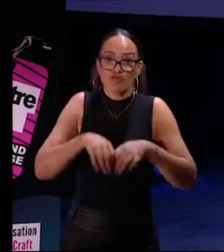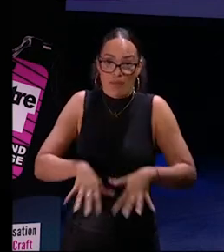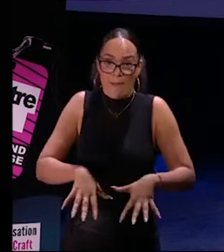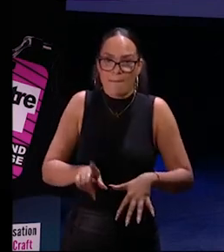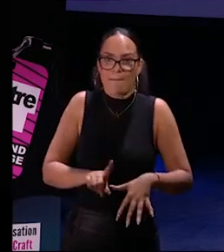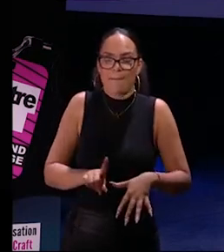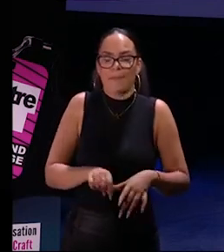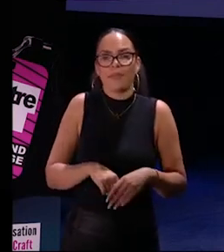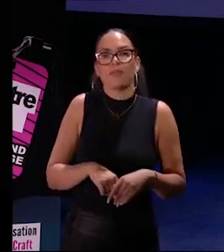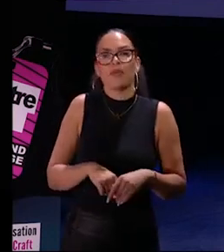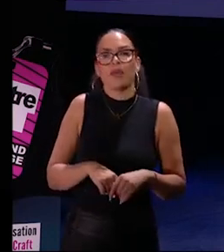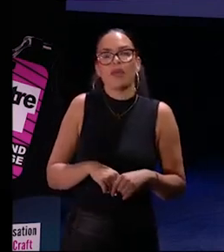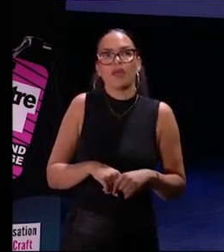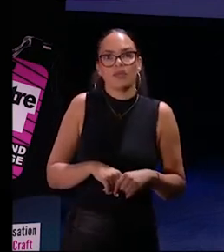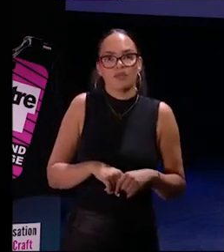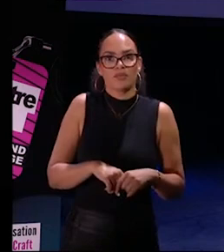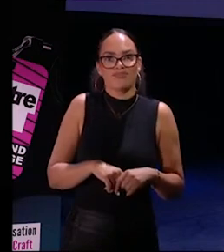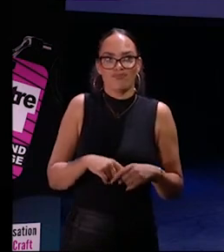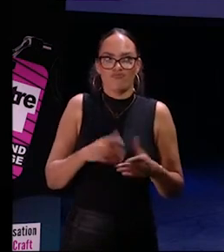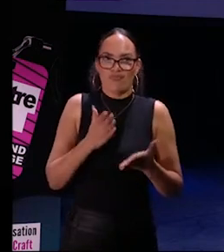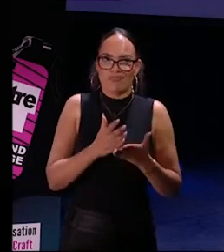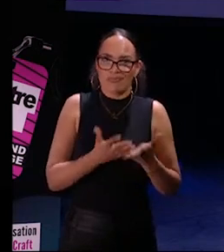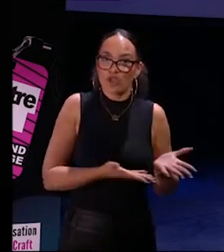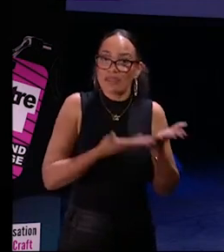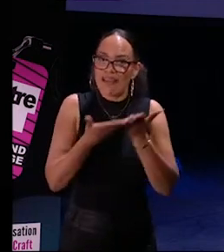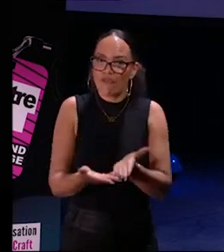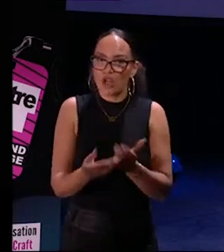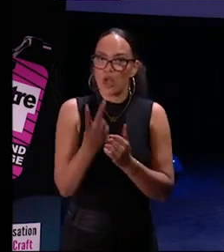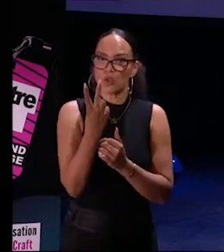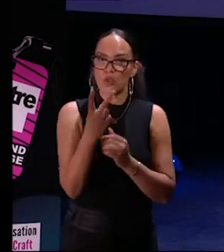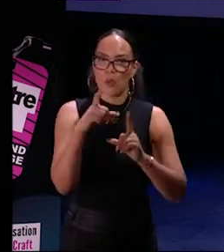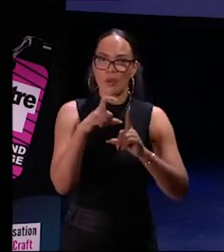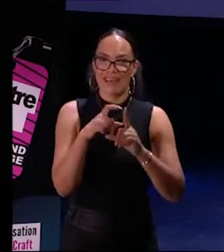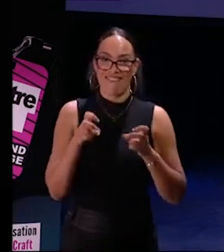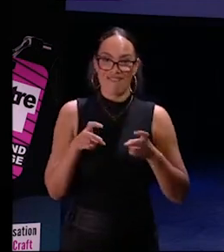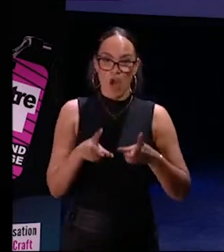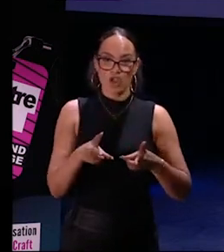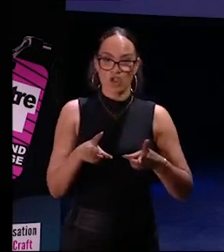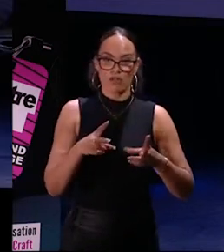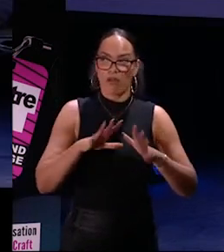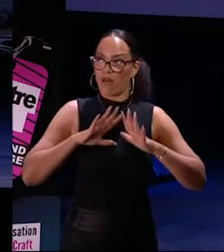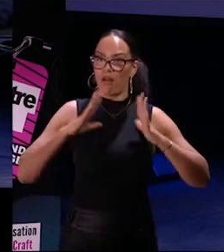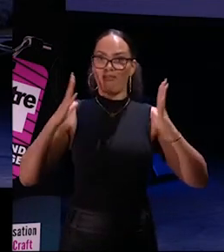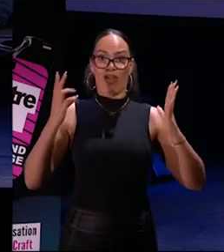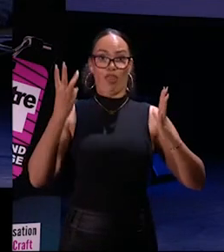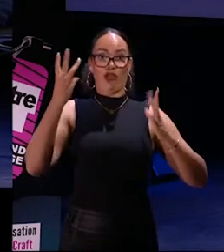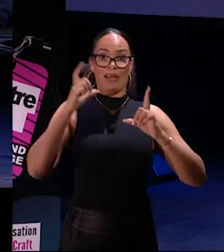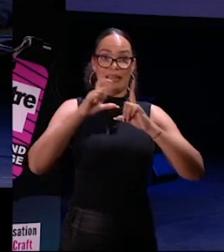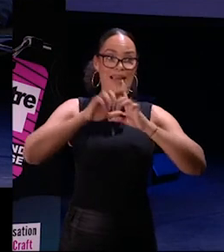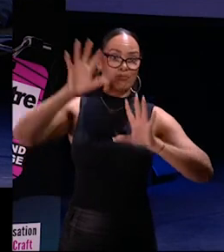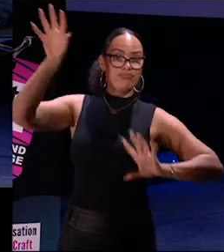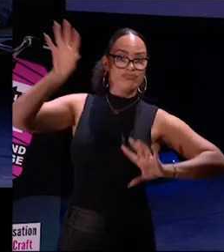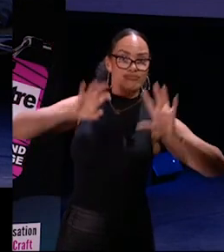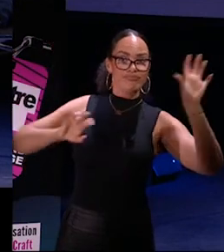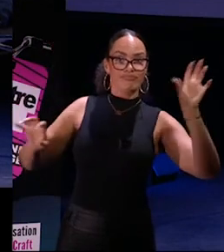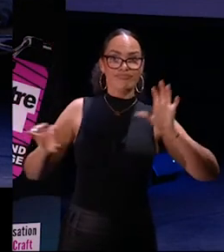is, it's very much we're delivering a 2D version of a 3D show. So